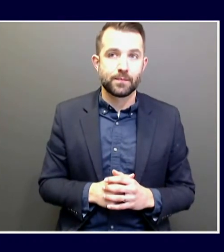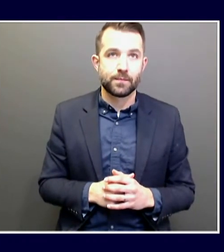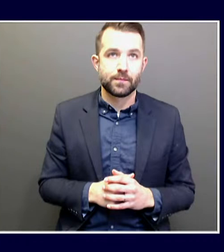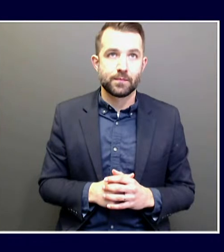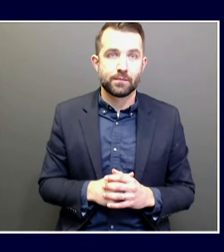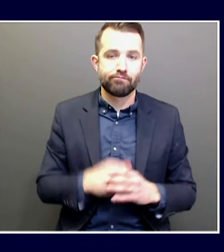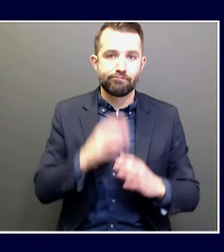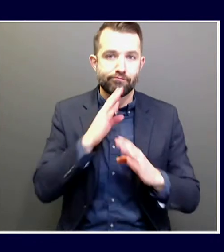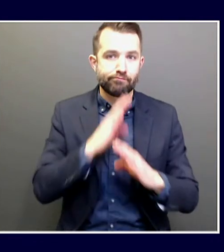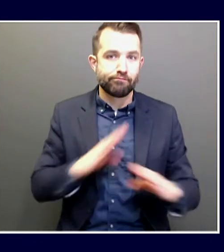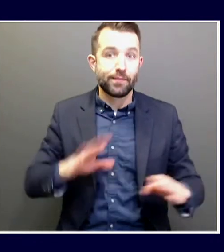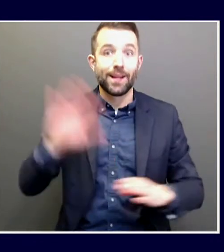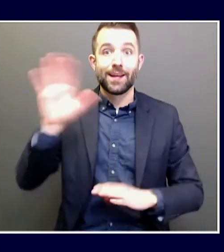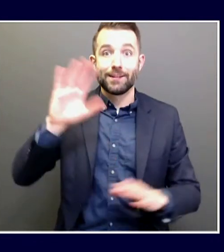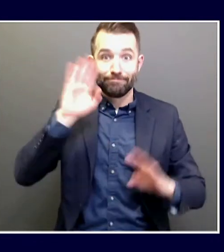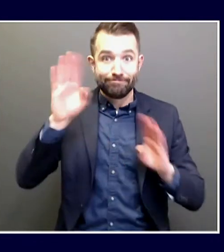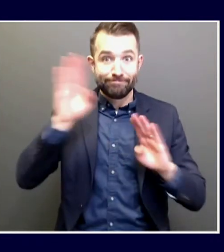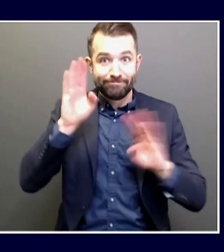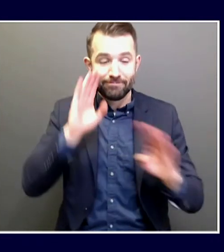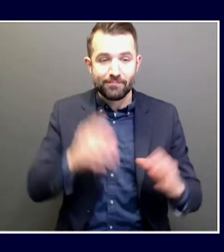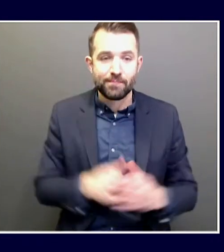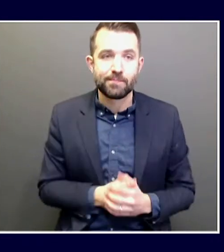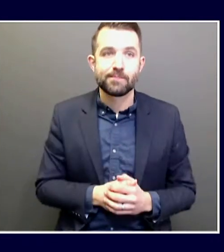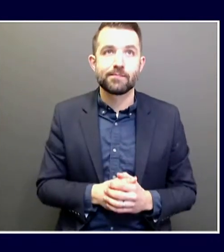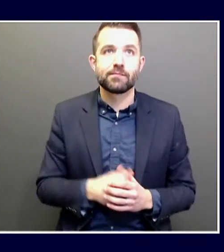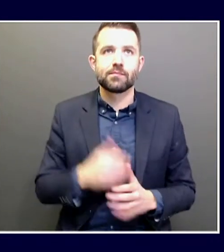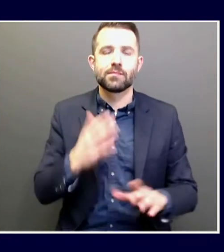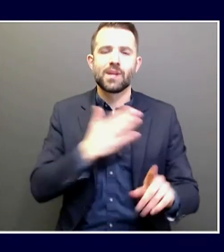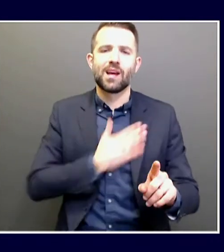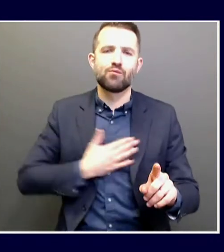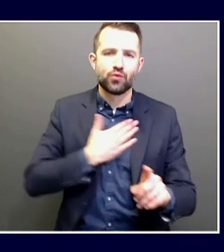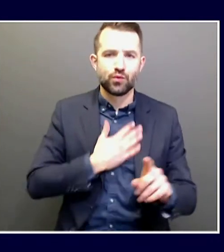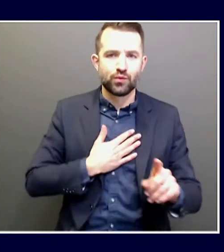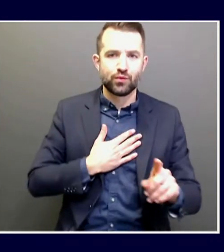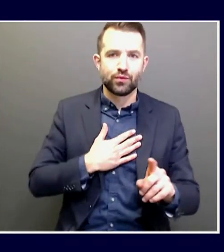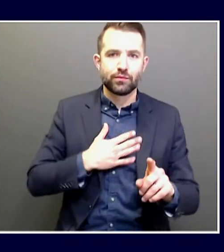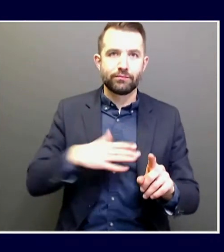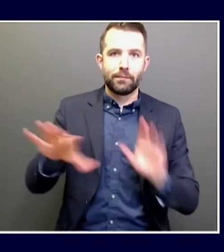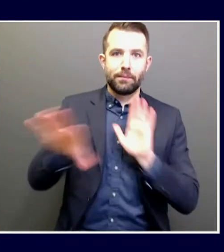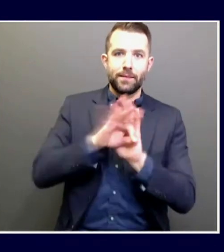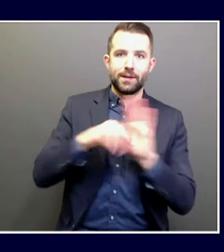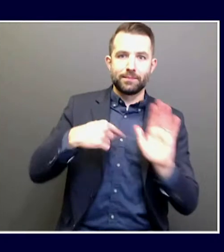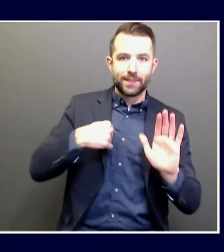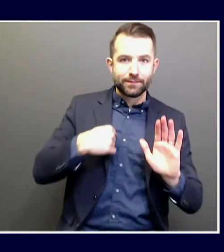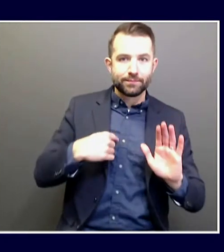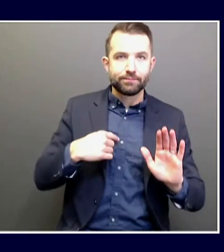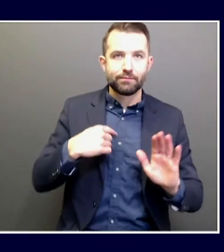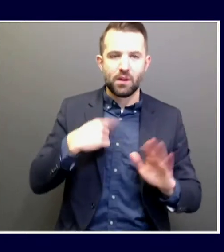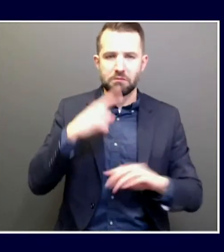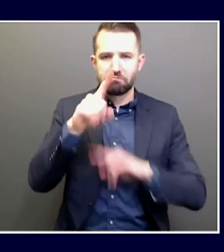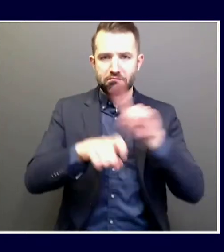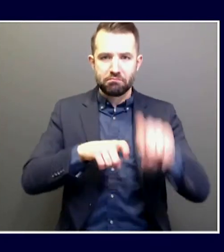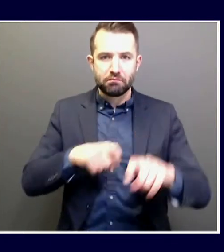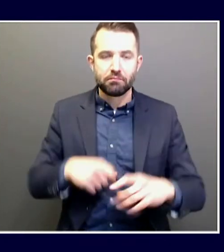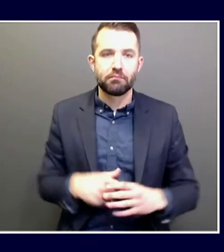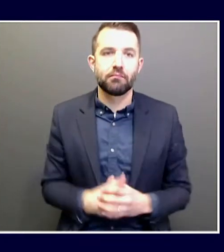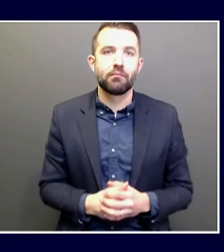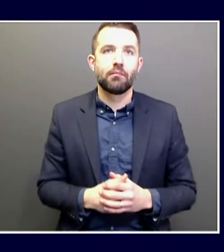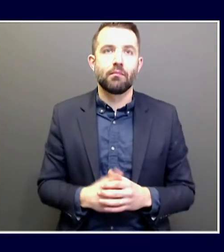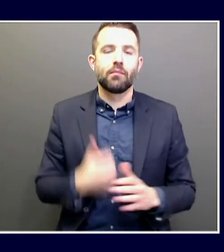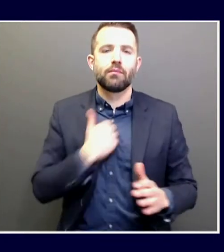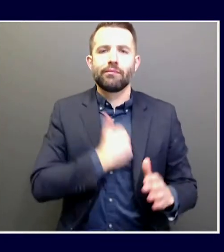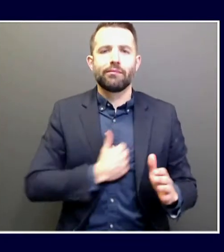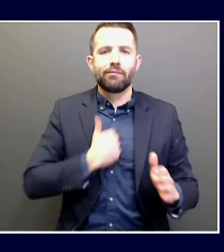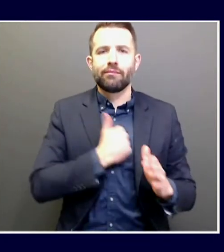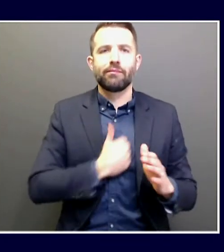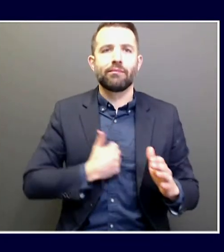Hi, Dr. Shah, Commissioner Lambrou. I appreciate you guys taking our questions. If you don't mind, I apologize to ask what's sort of like a way